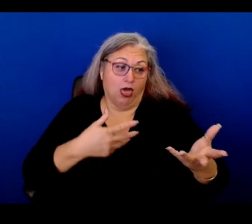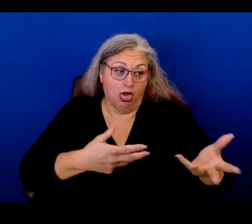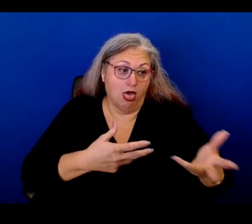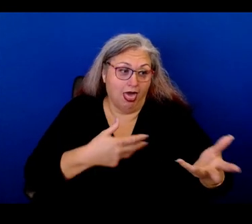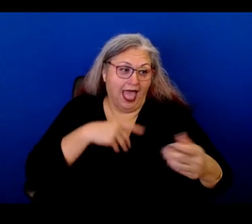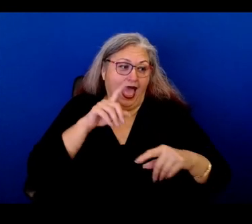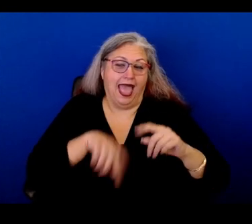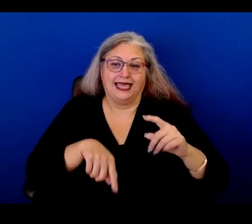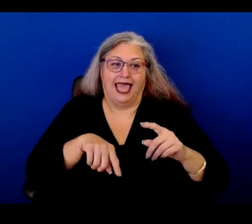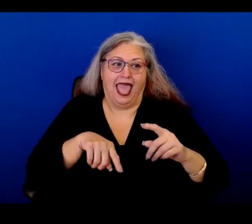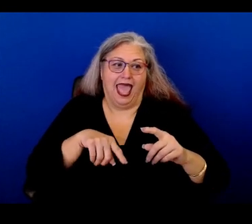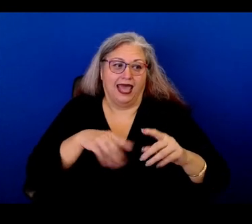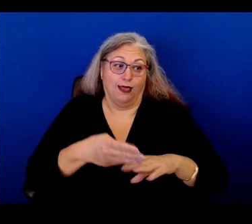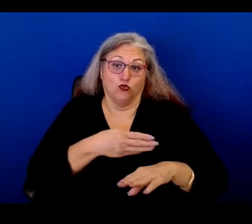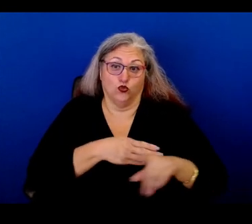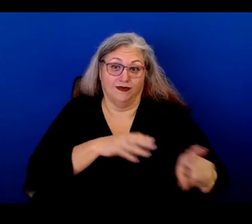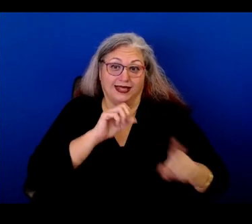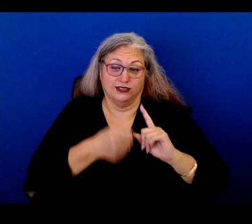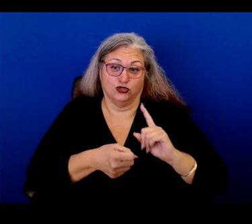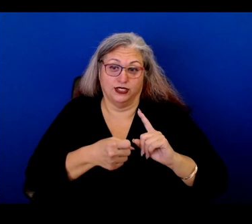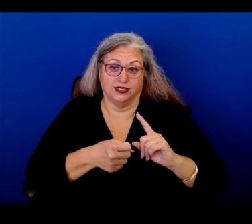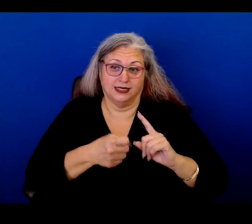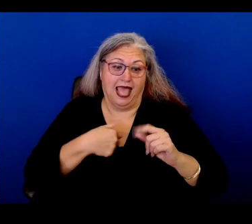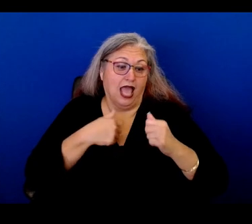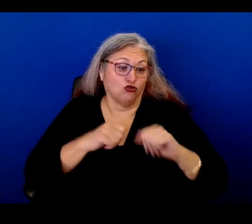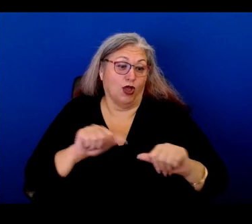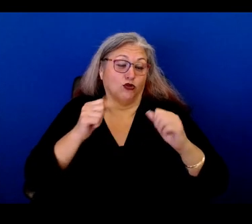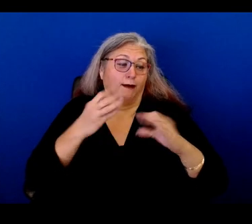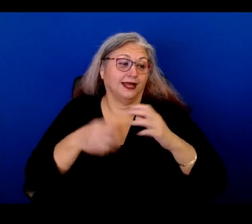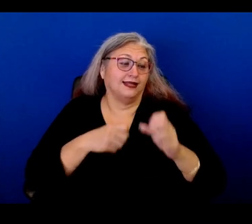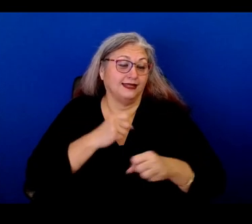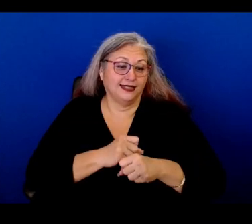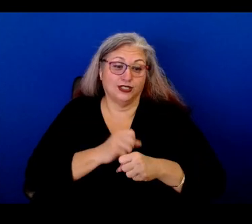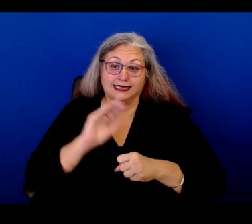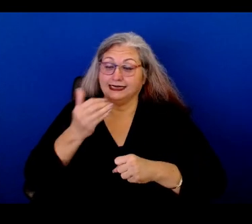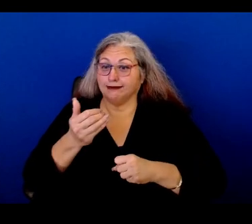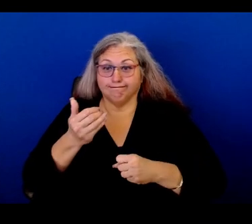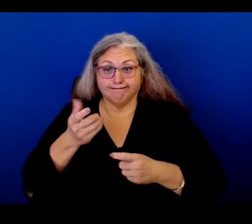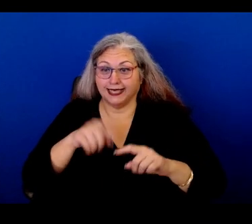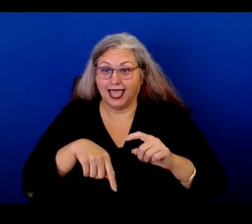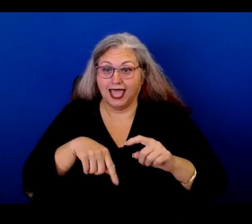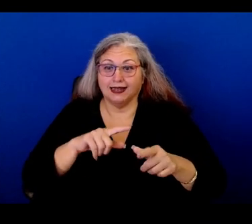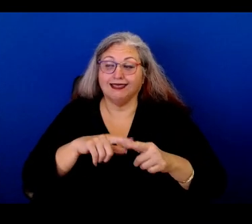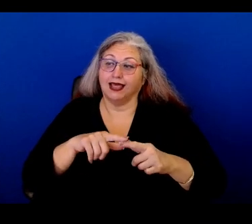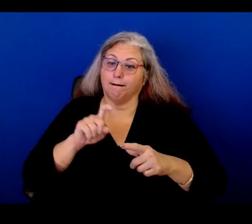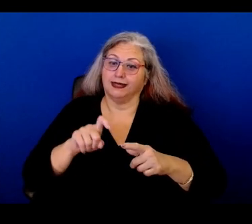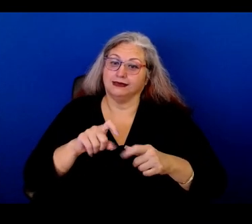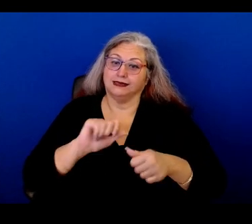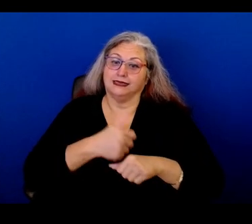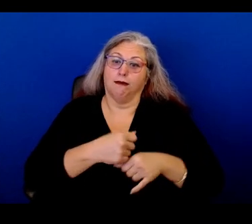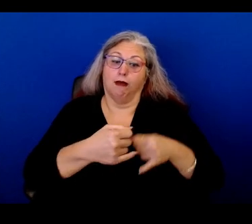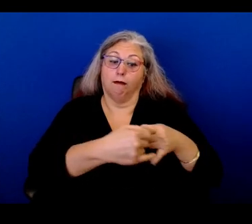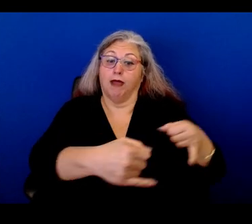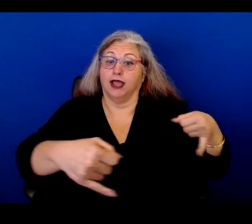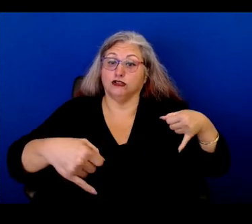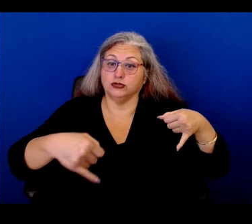that situation better for how many years I've tried and set up boundaries that are like